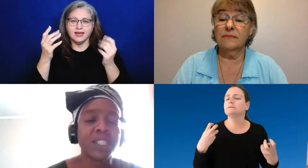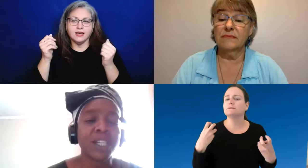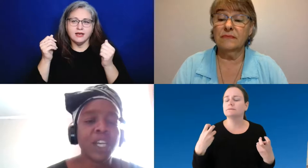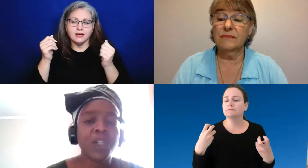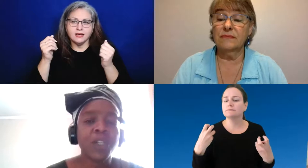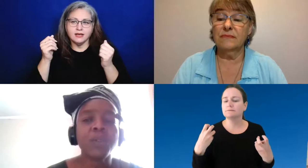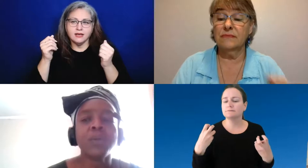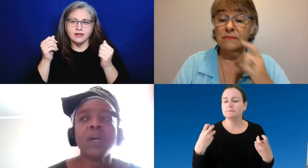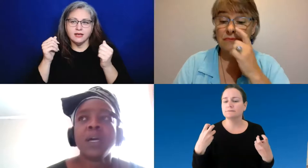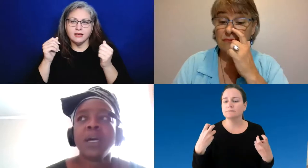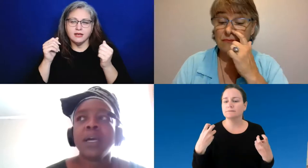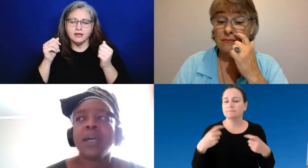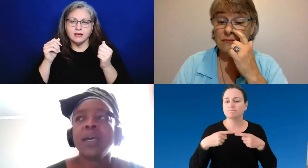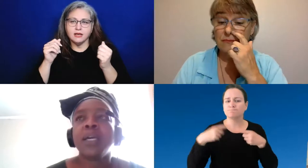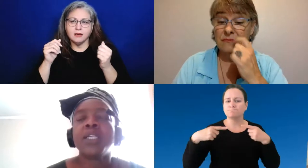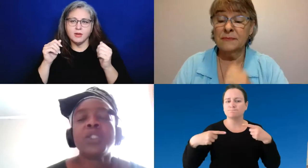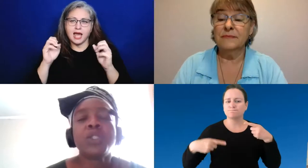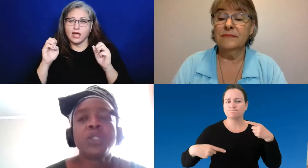passion,